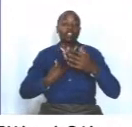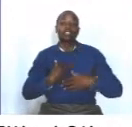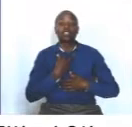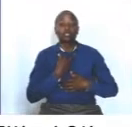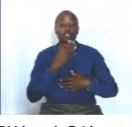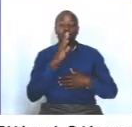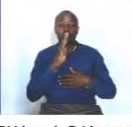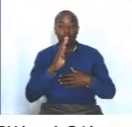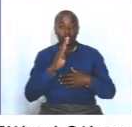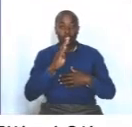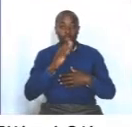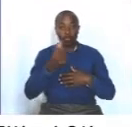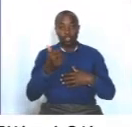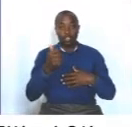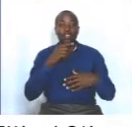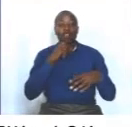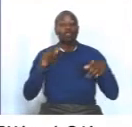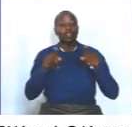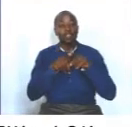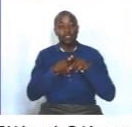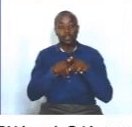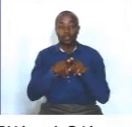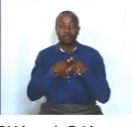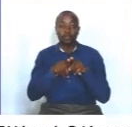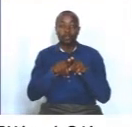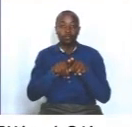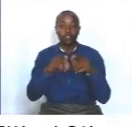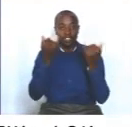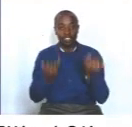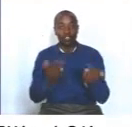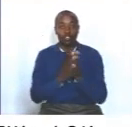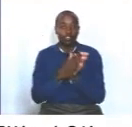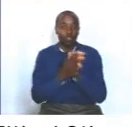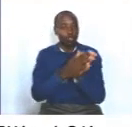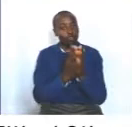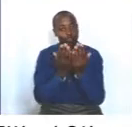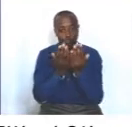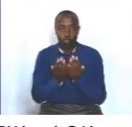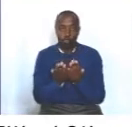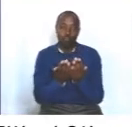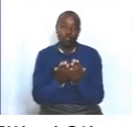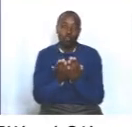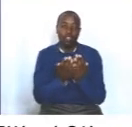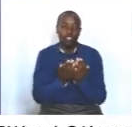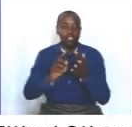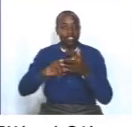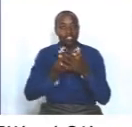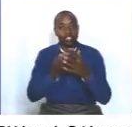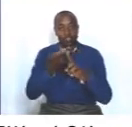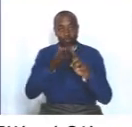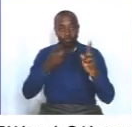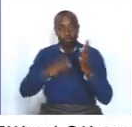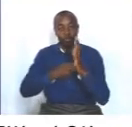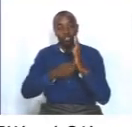his brothers." Now, the story of Noah starts from Genesis